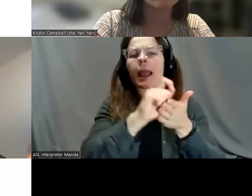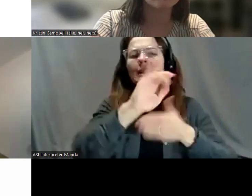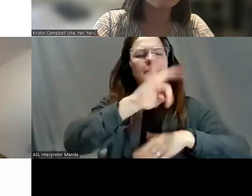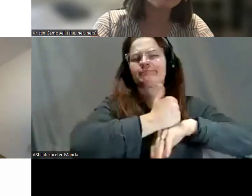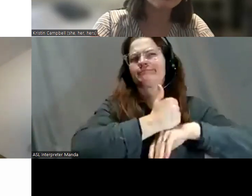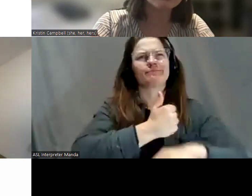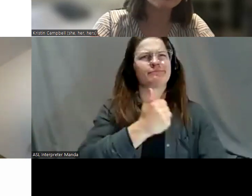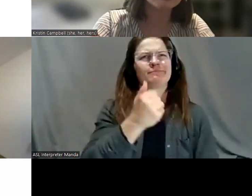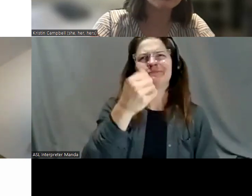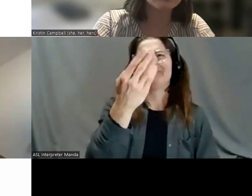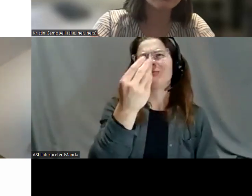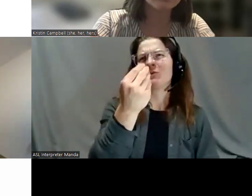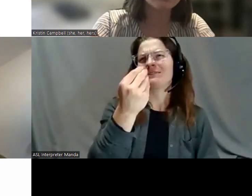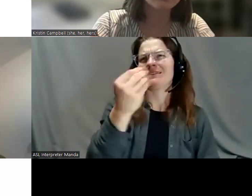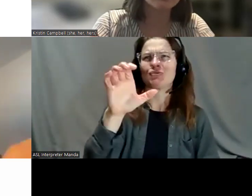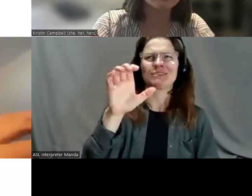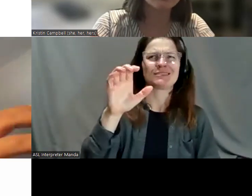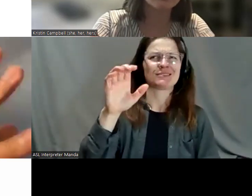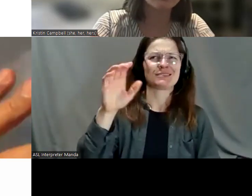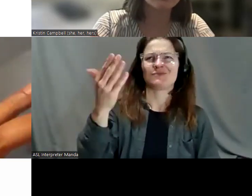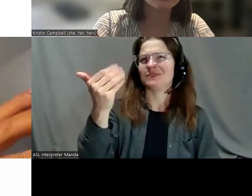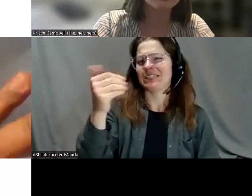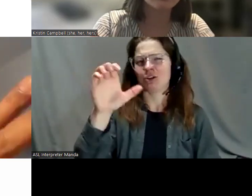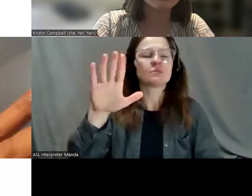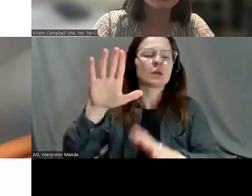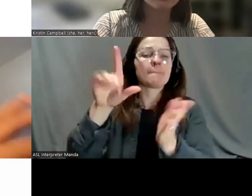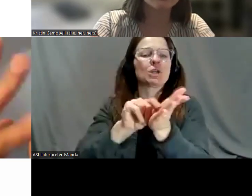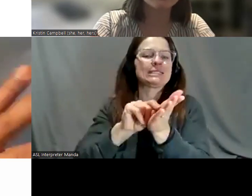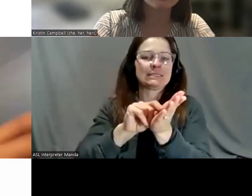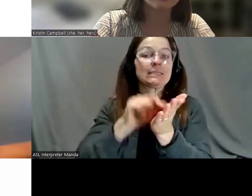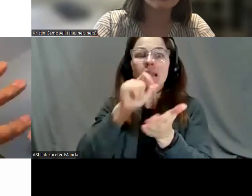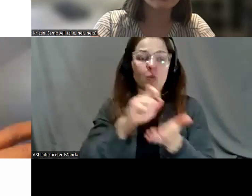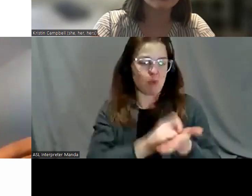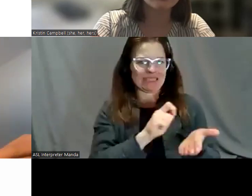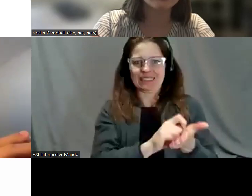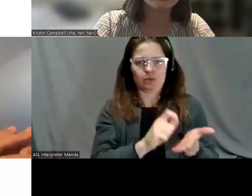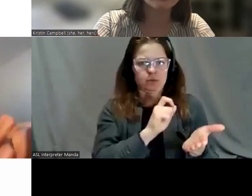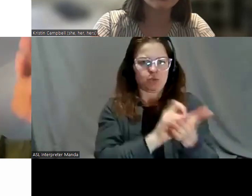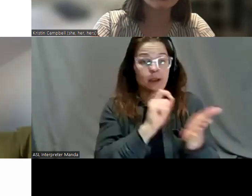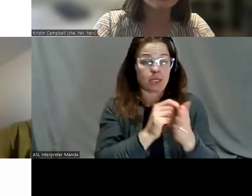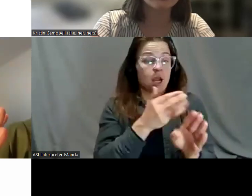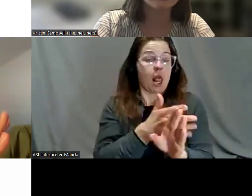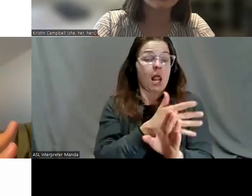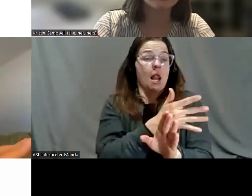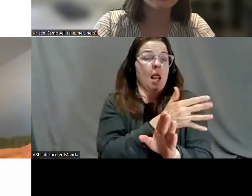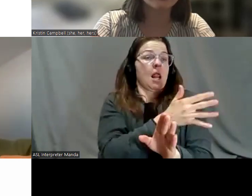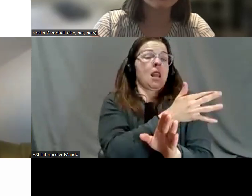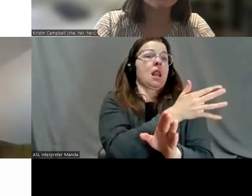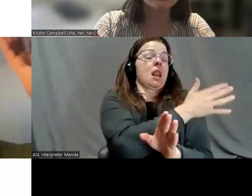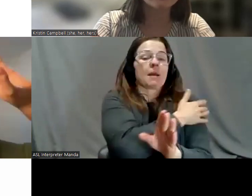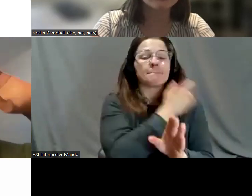1500s, 1400s, at least printing, not writing, because writing predates that way, way, way